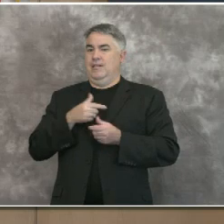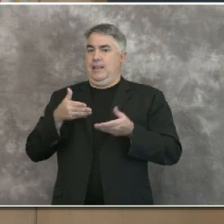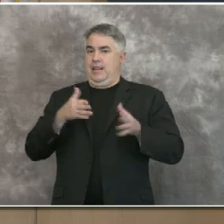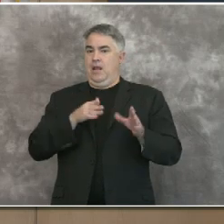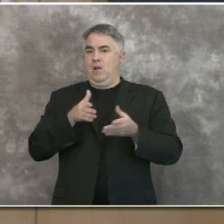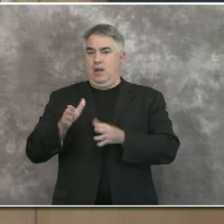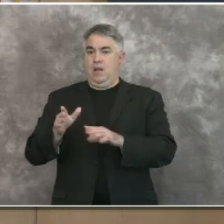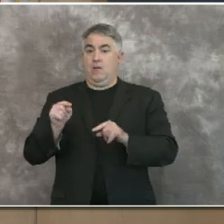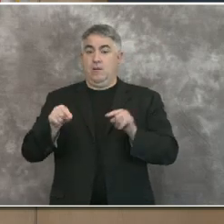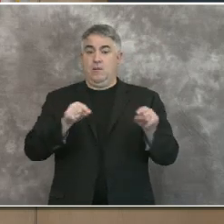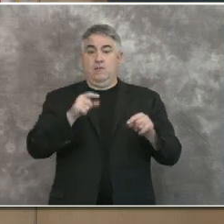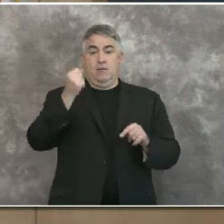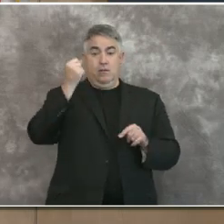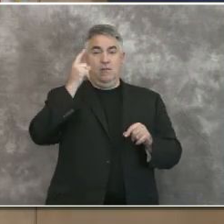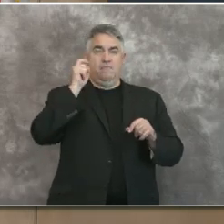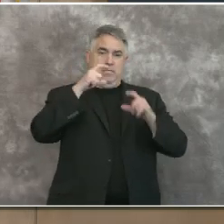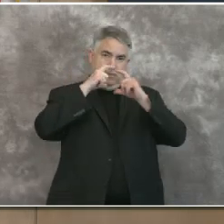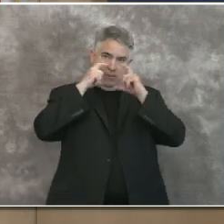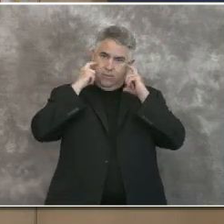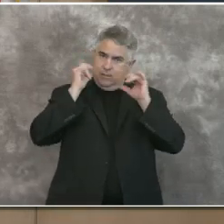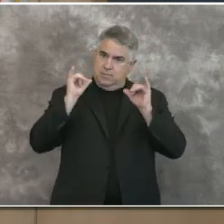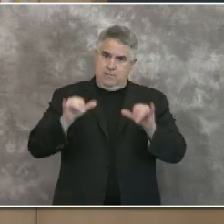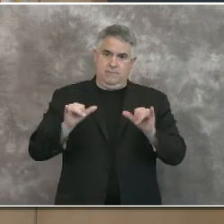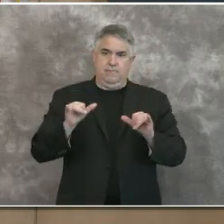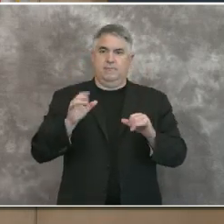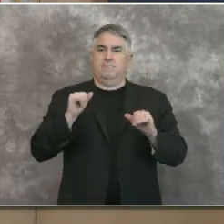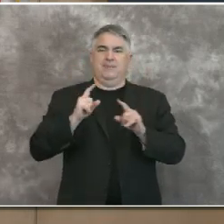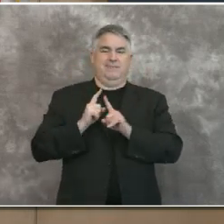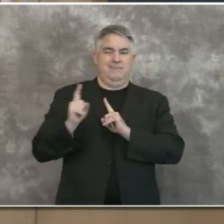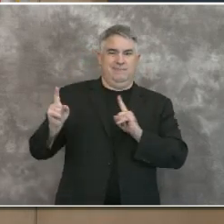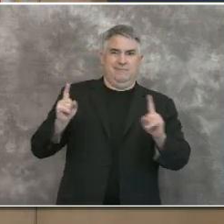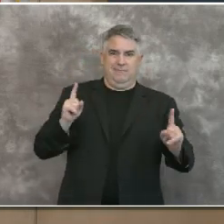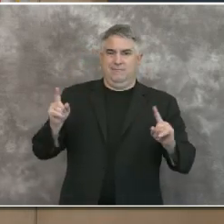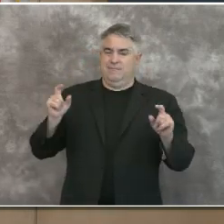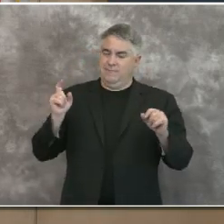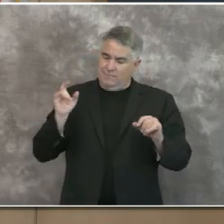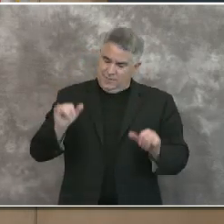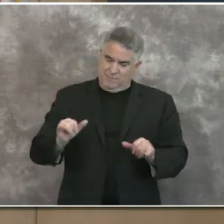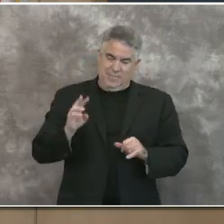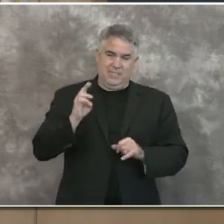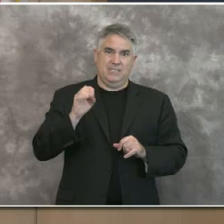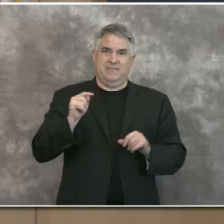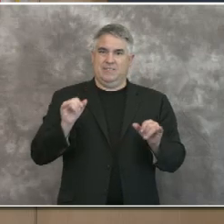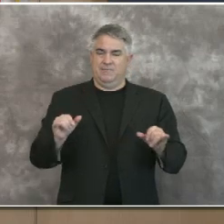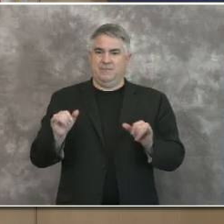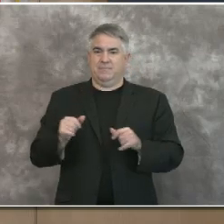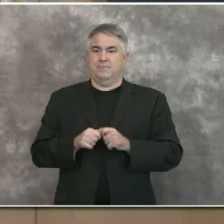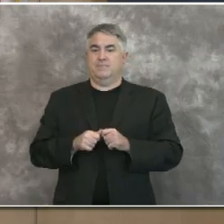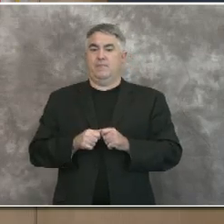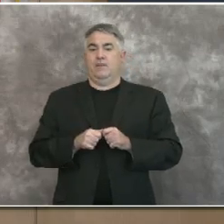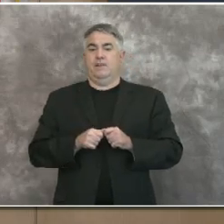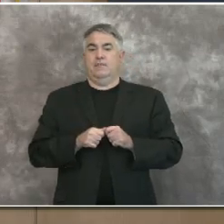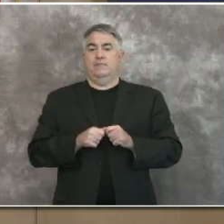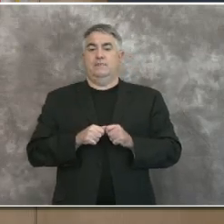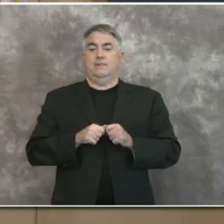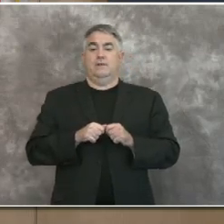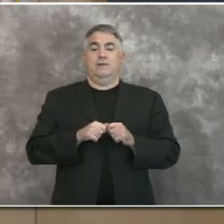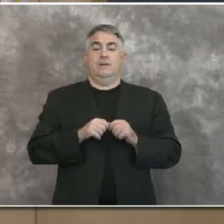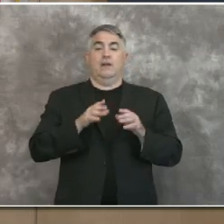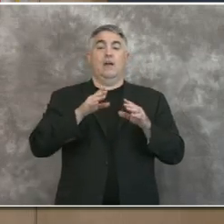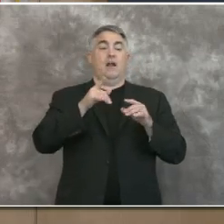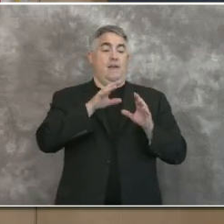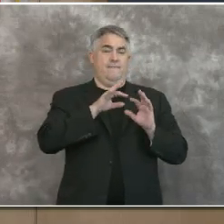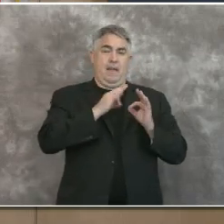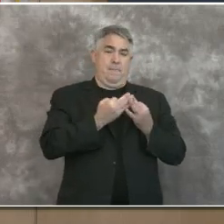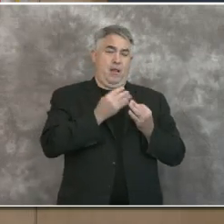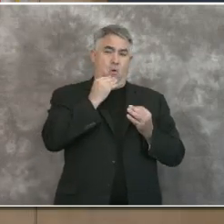face covering, and there must be 6 feet of physical distancing between household units. We also encourage you to limit attendance